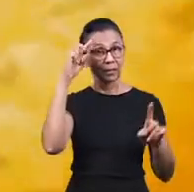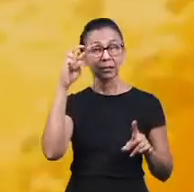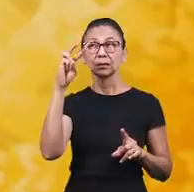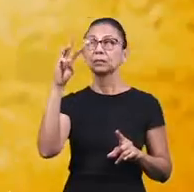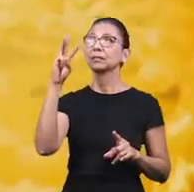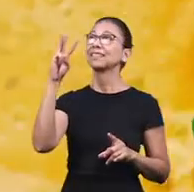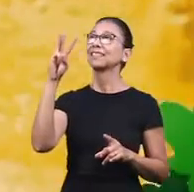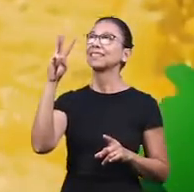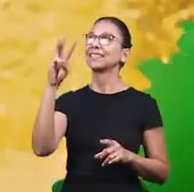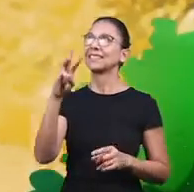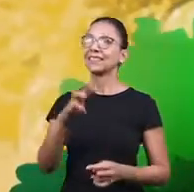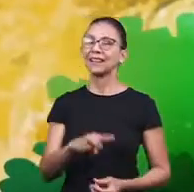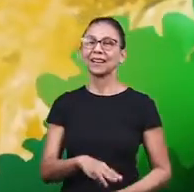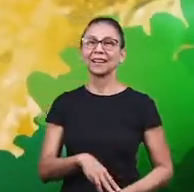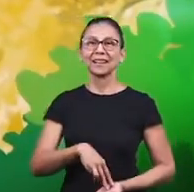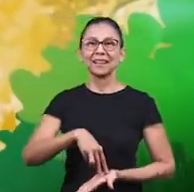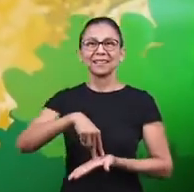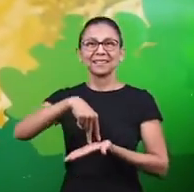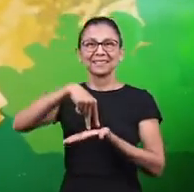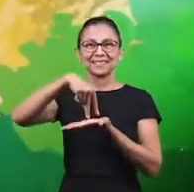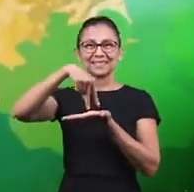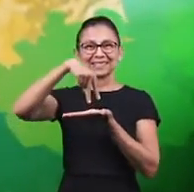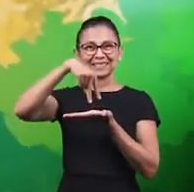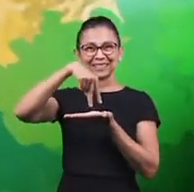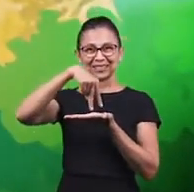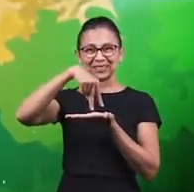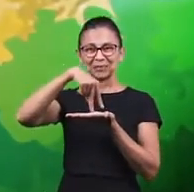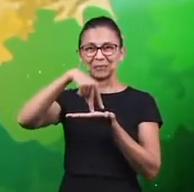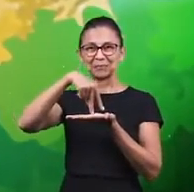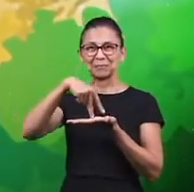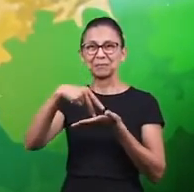but on the third day he resurrected